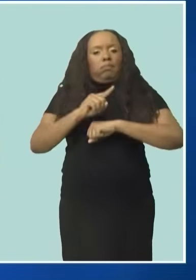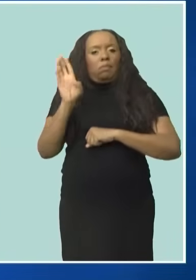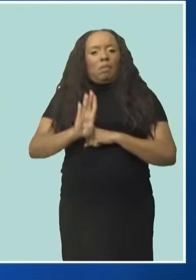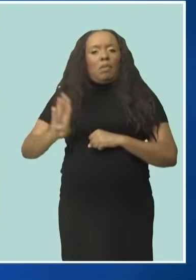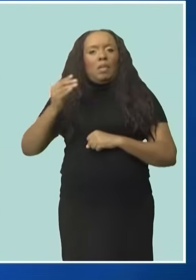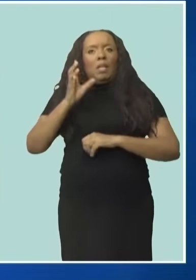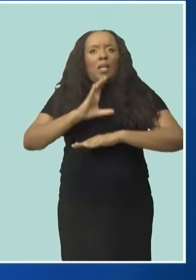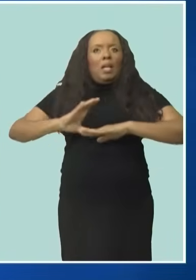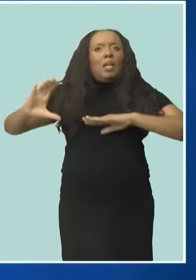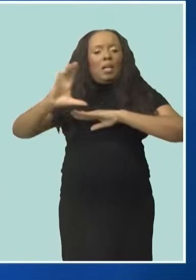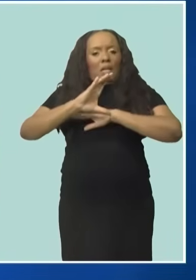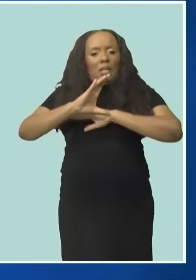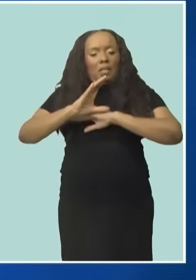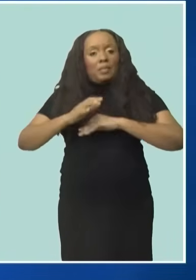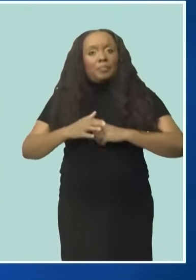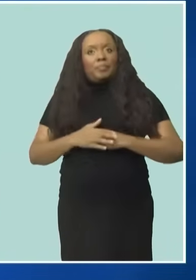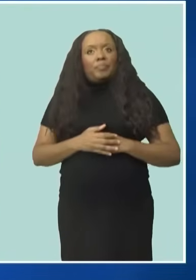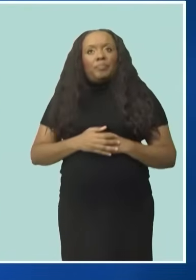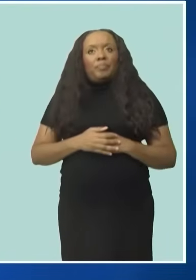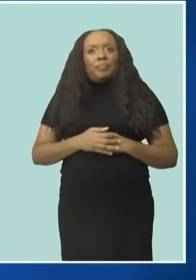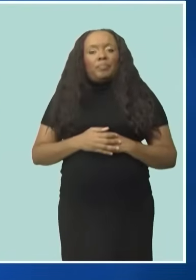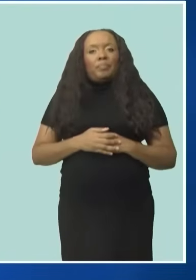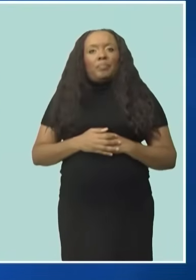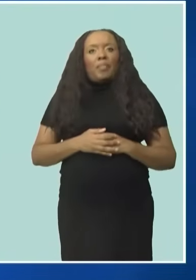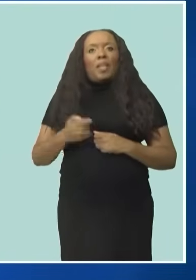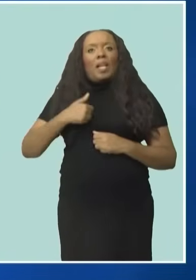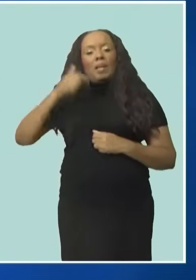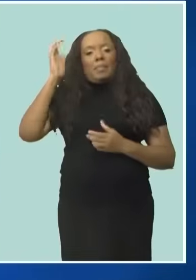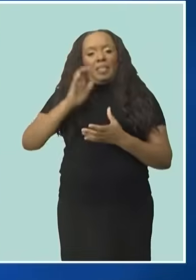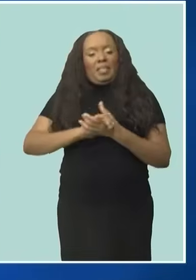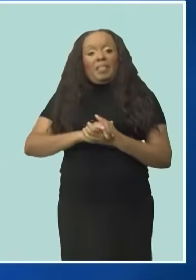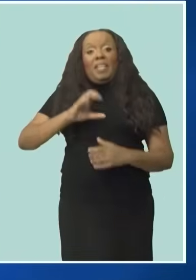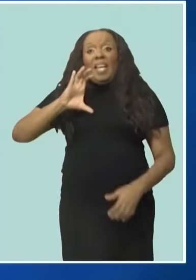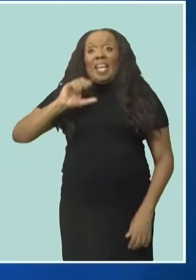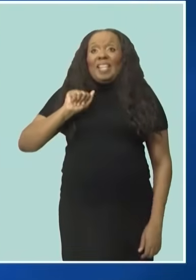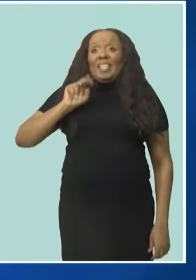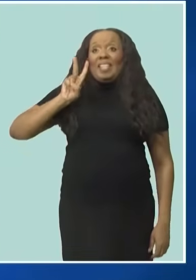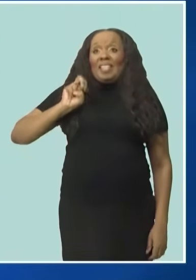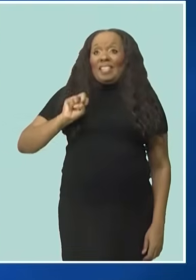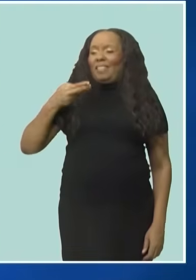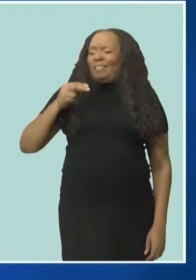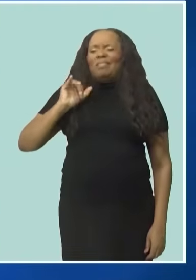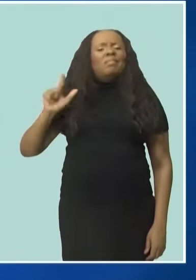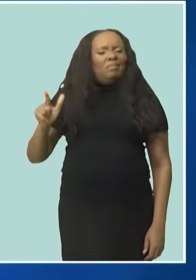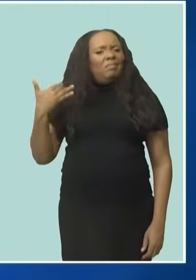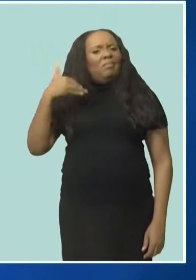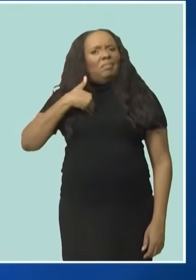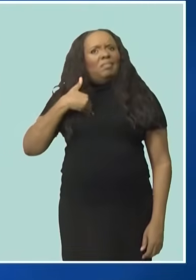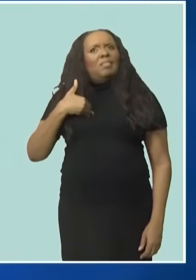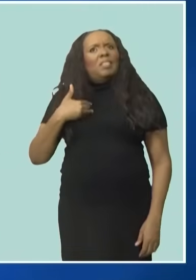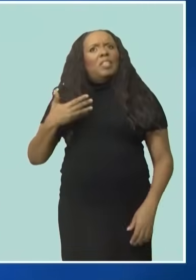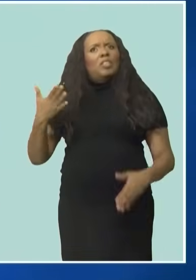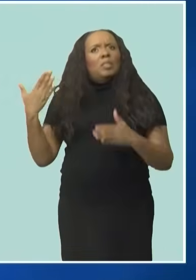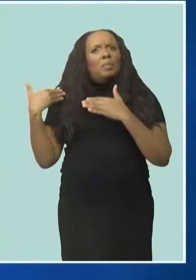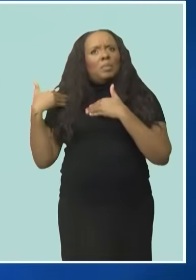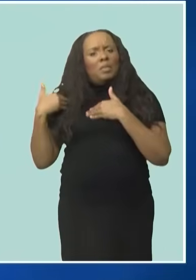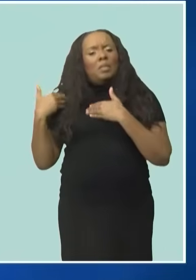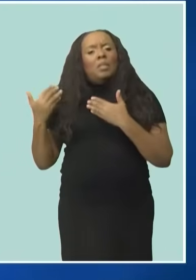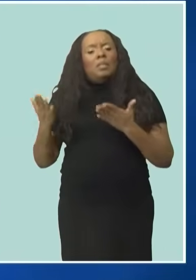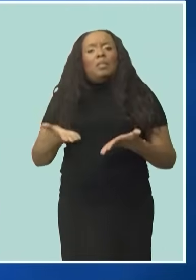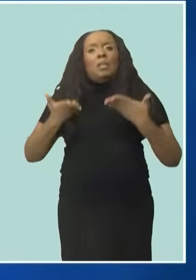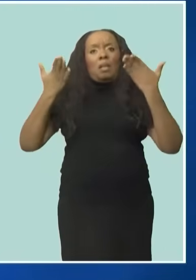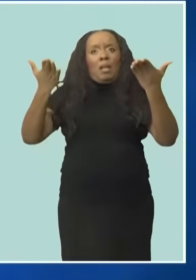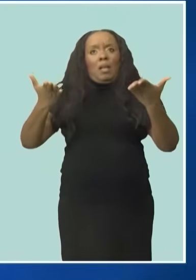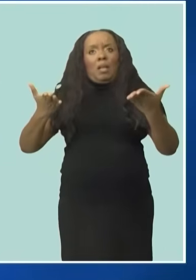the Caribbean. I believe the Caville campus is obligated to offer